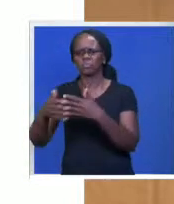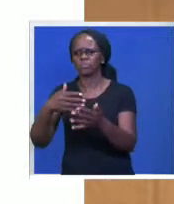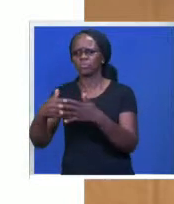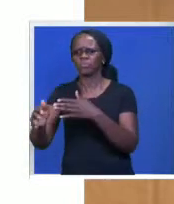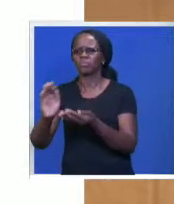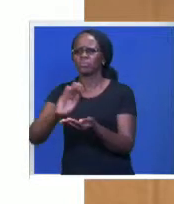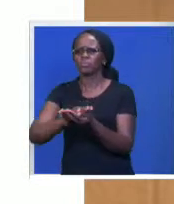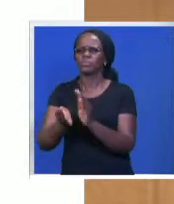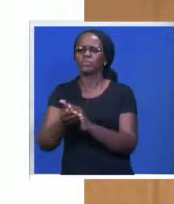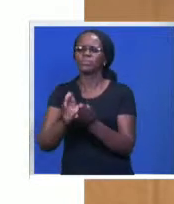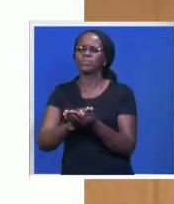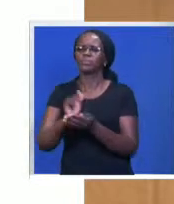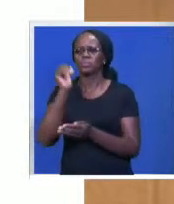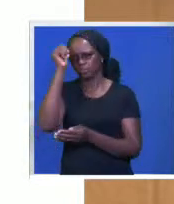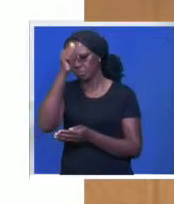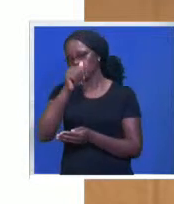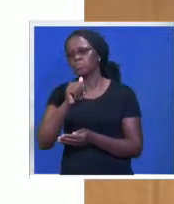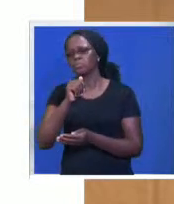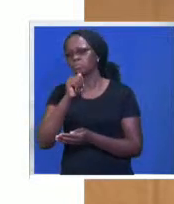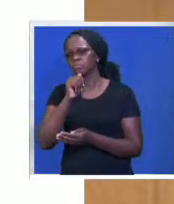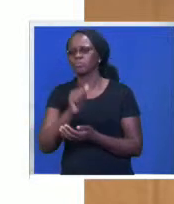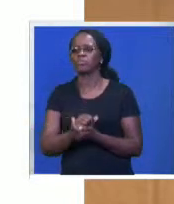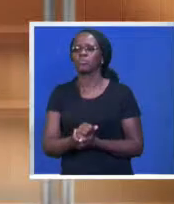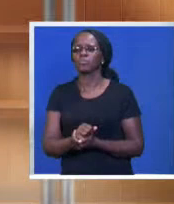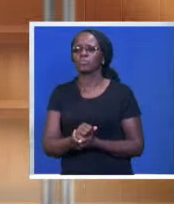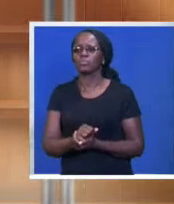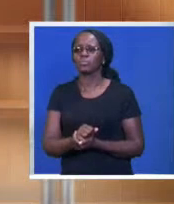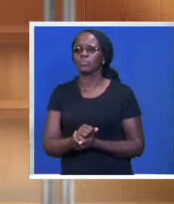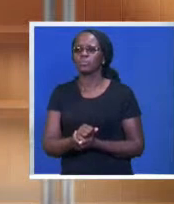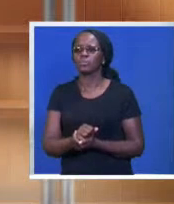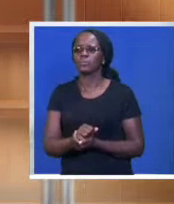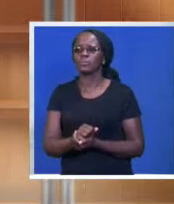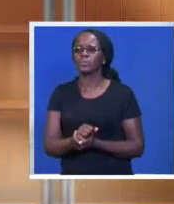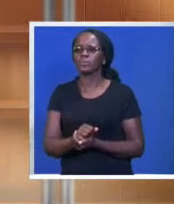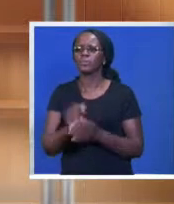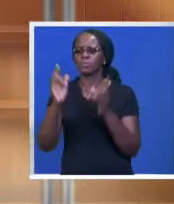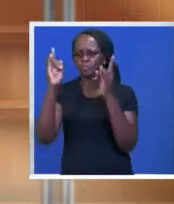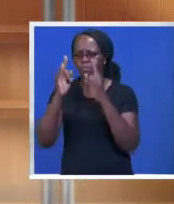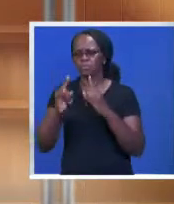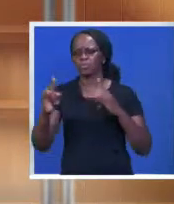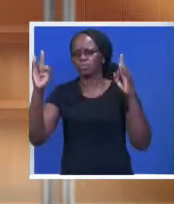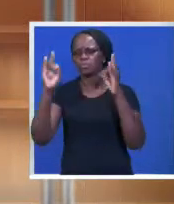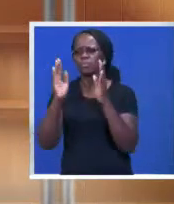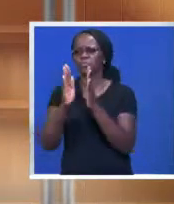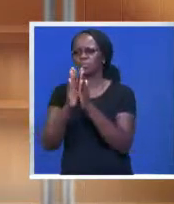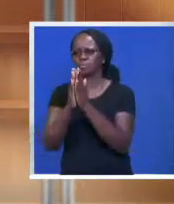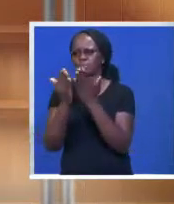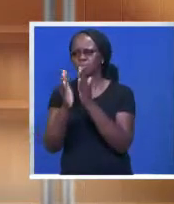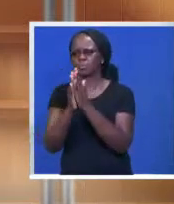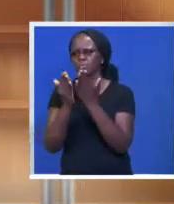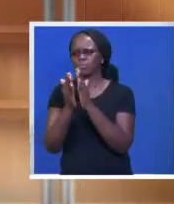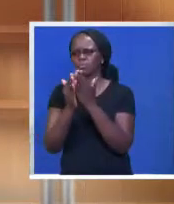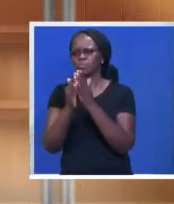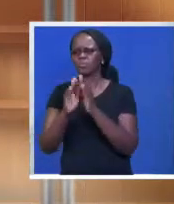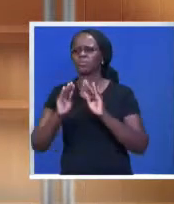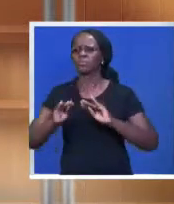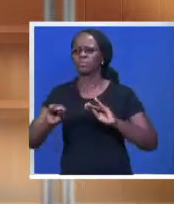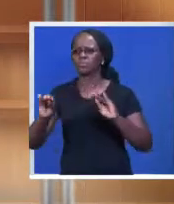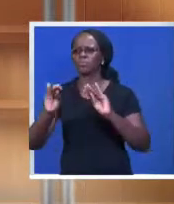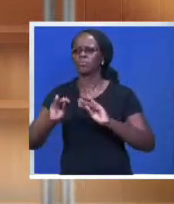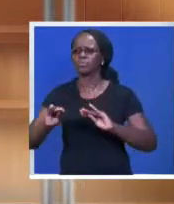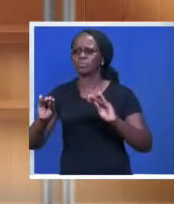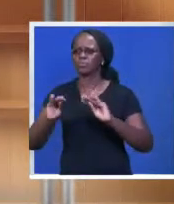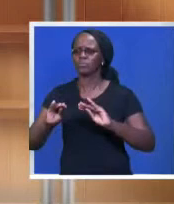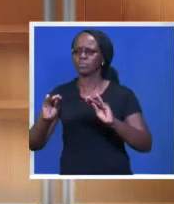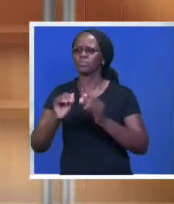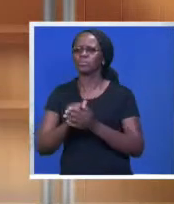to biblical teachings. I might emphasize this learner at home just as a reminder. When I'm saying biblical